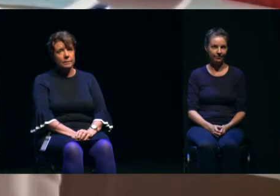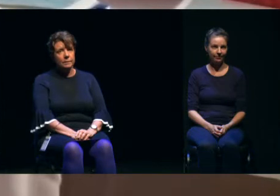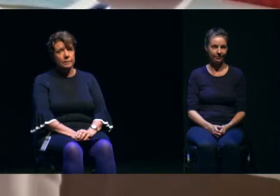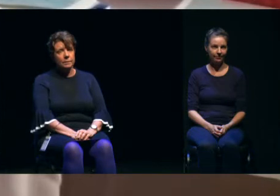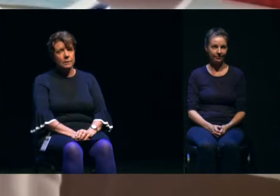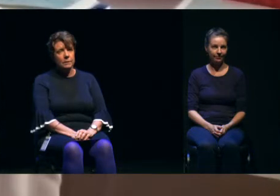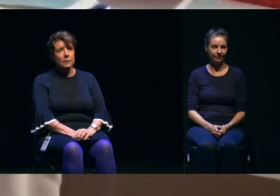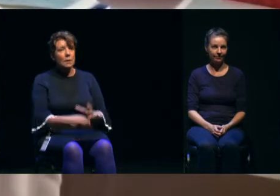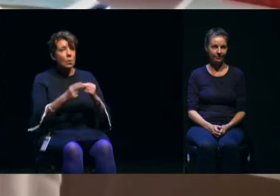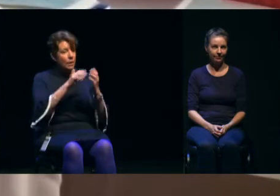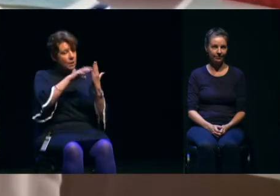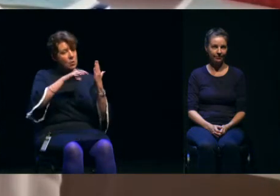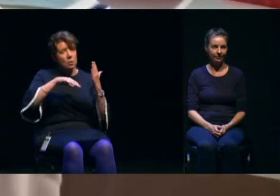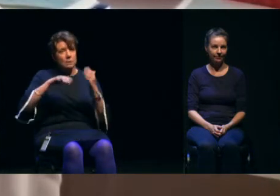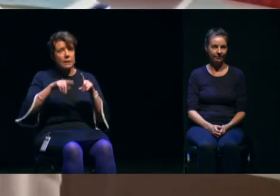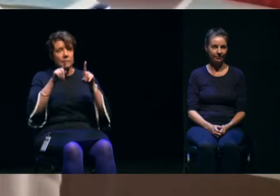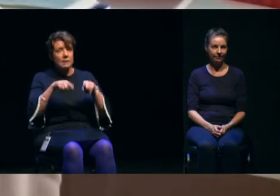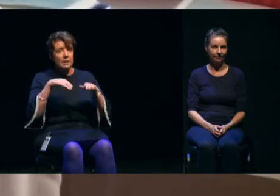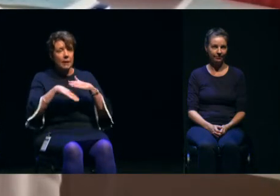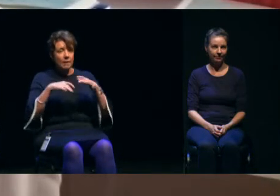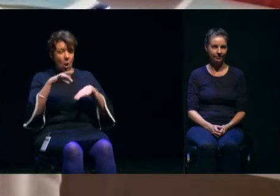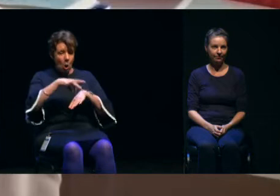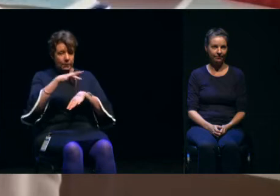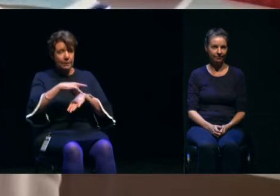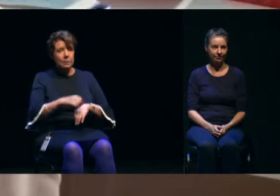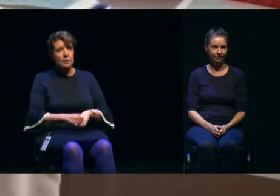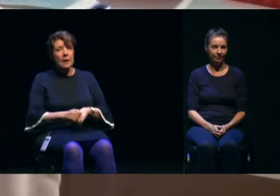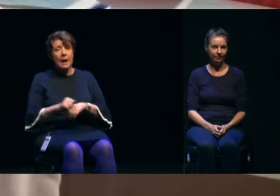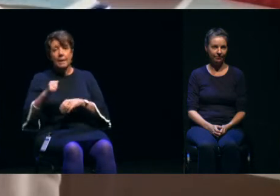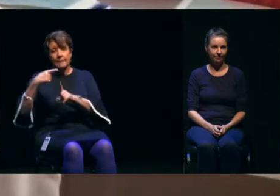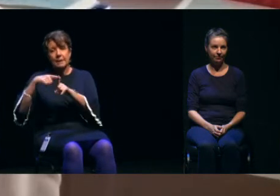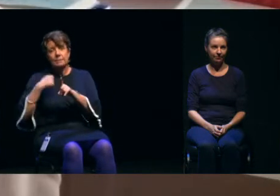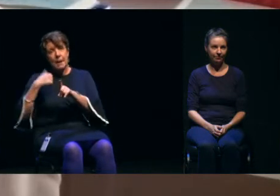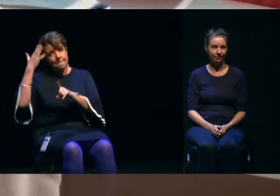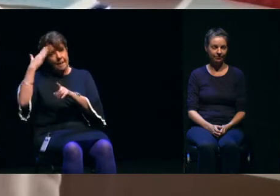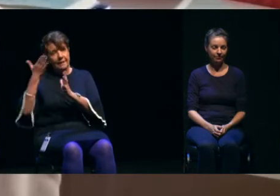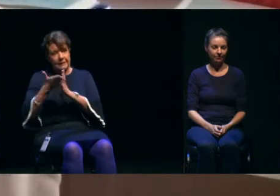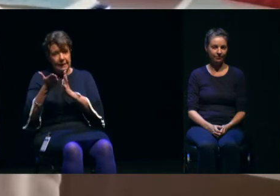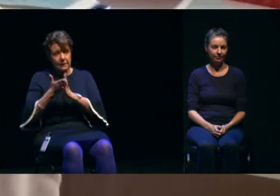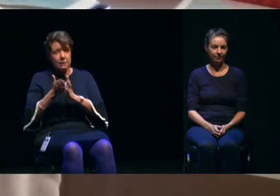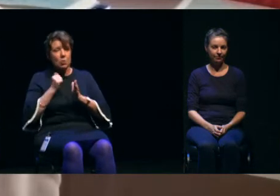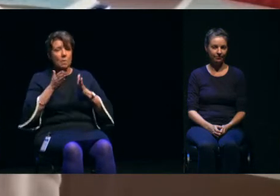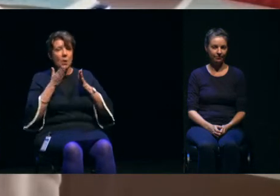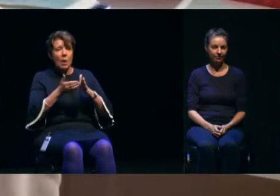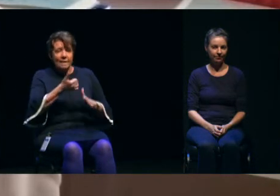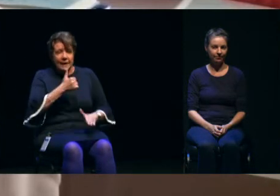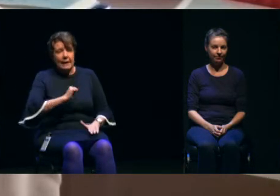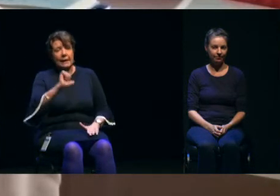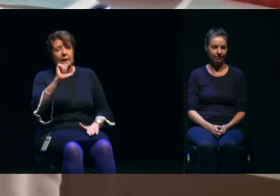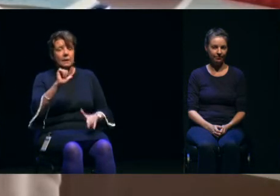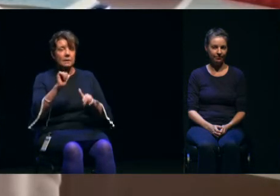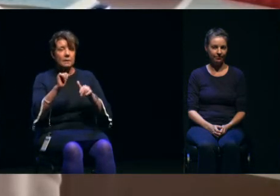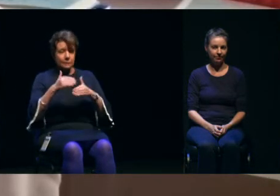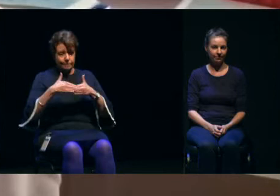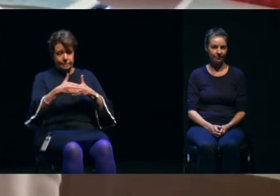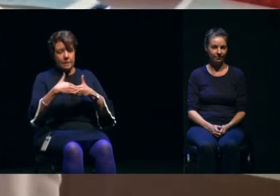with the notes I had started in the hospital and my mother's letters. So my way of healing the first year